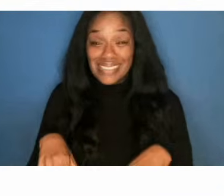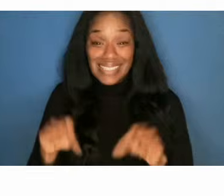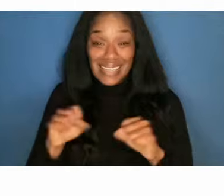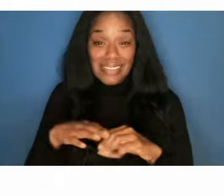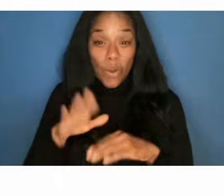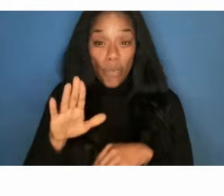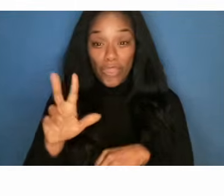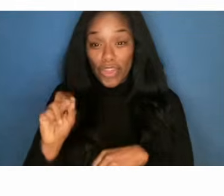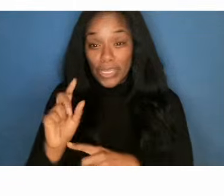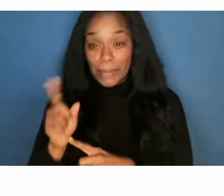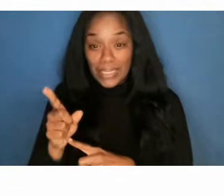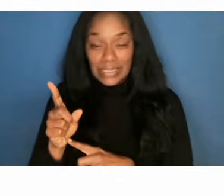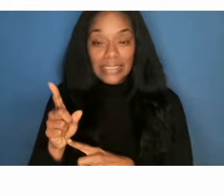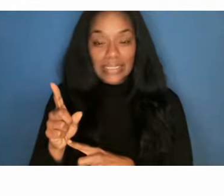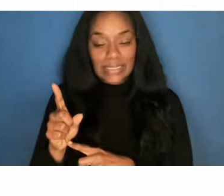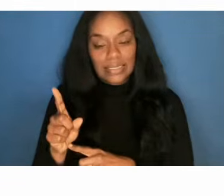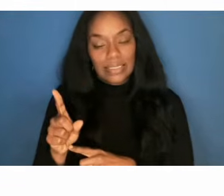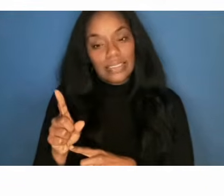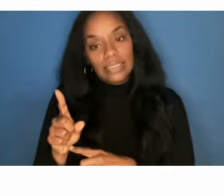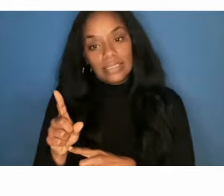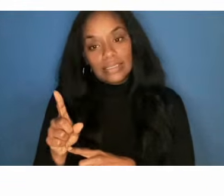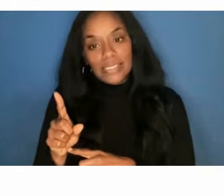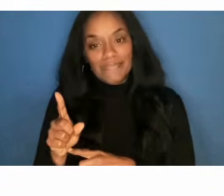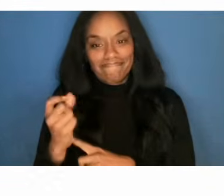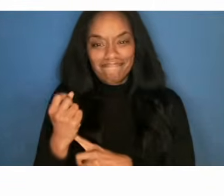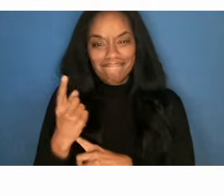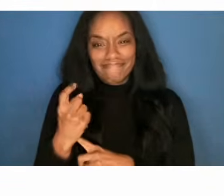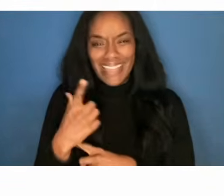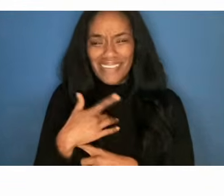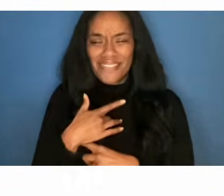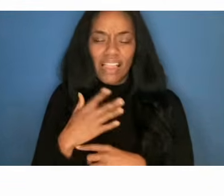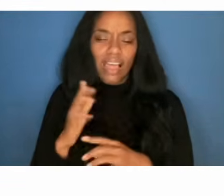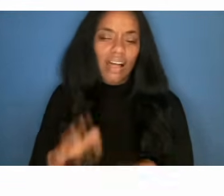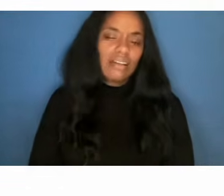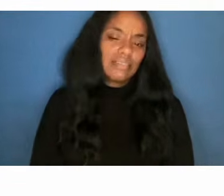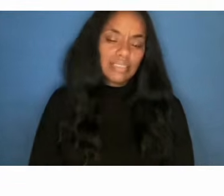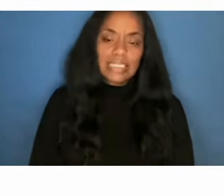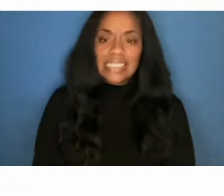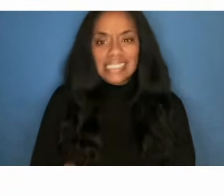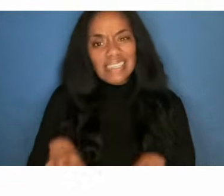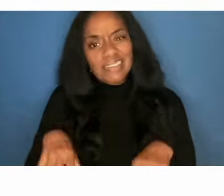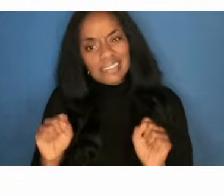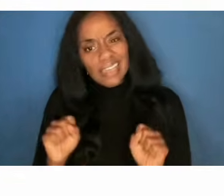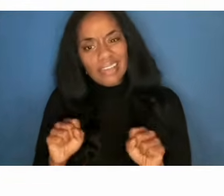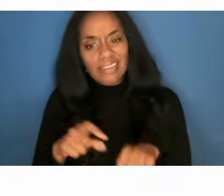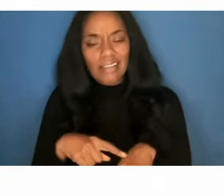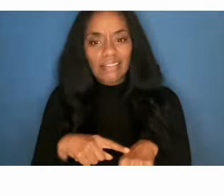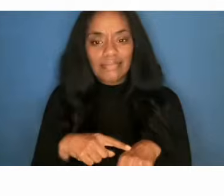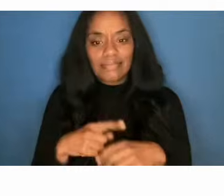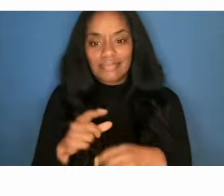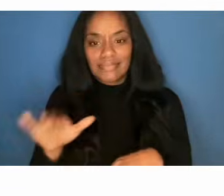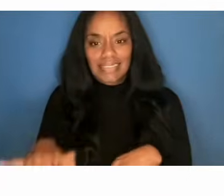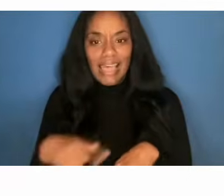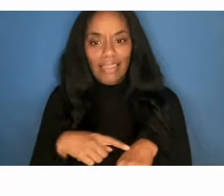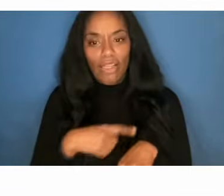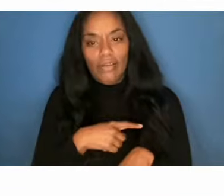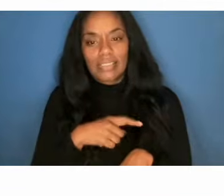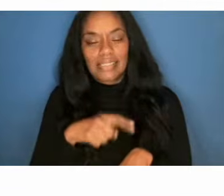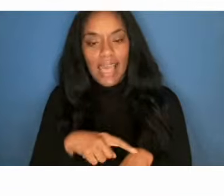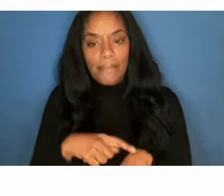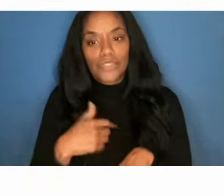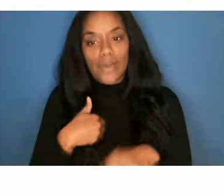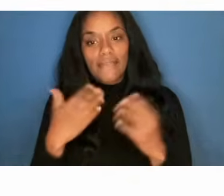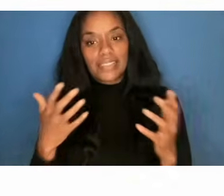30 minutes. So yeah, I could see that being discouraging. Like it's gonna take that long to have the